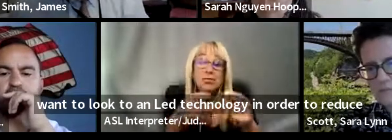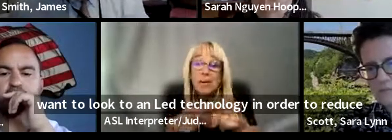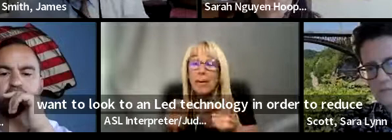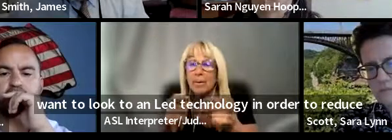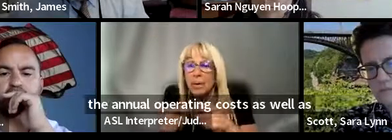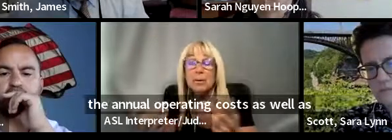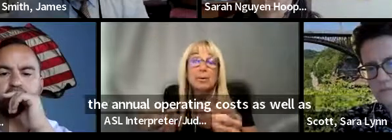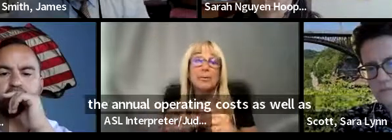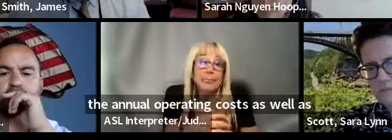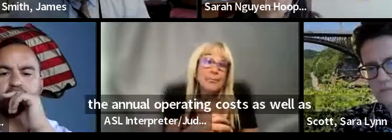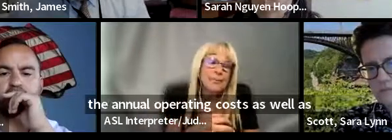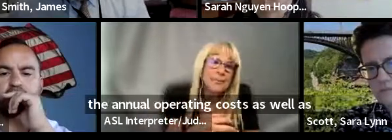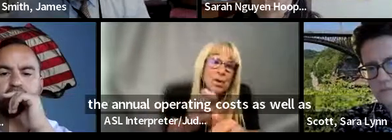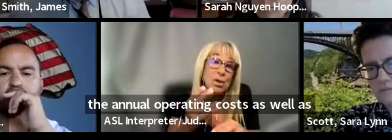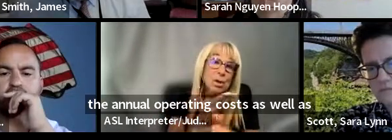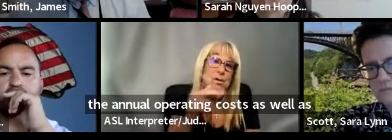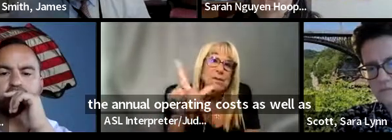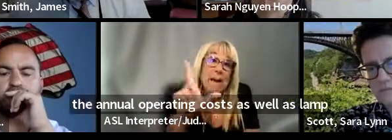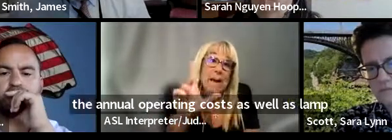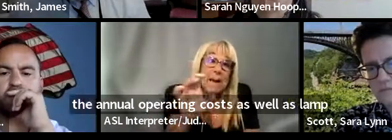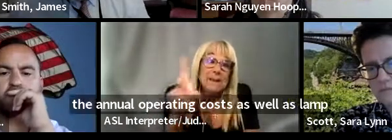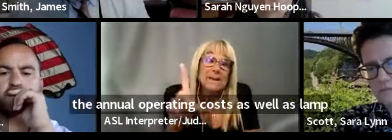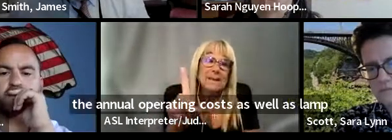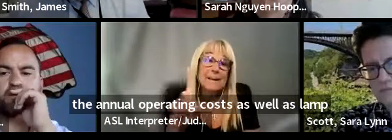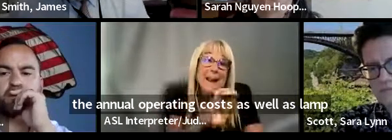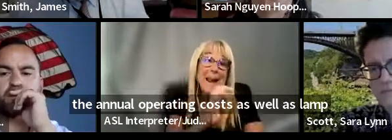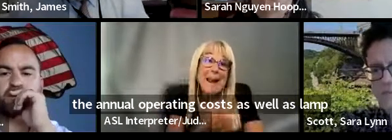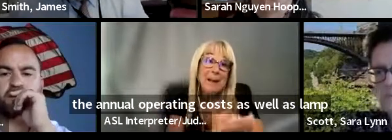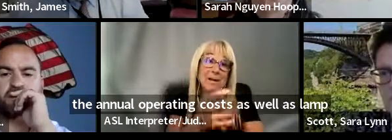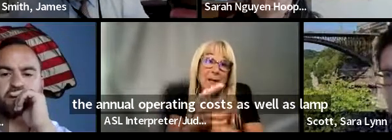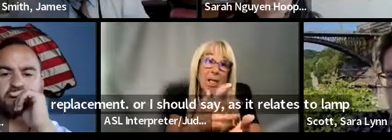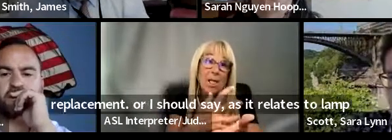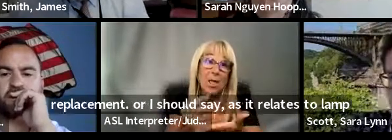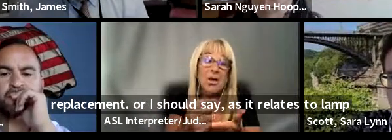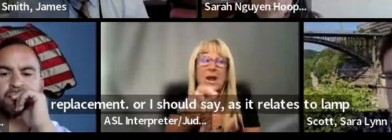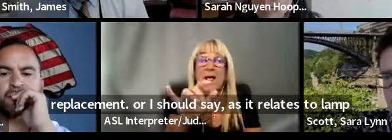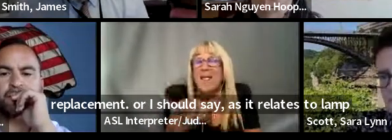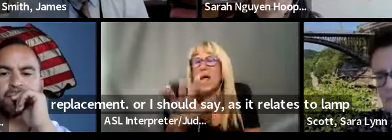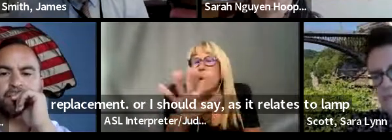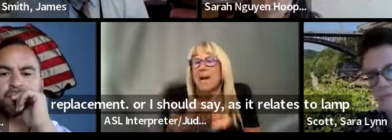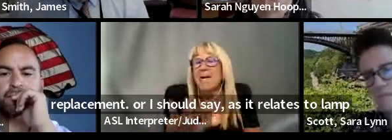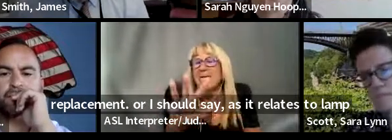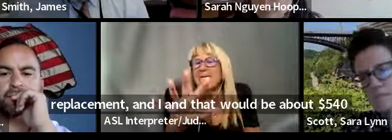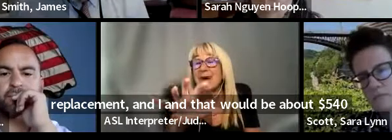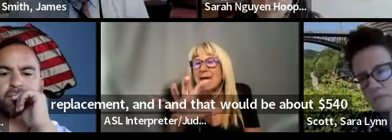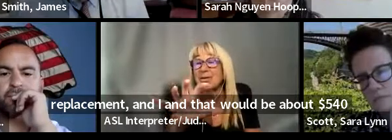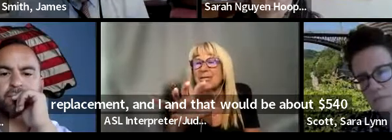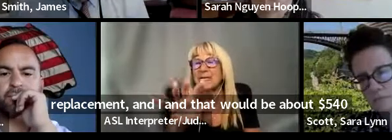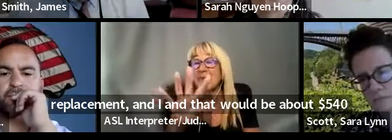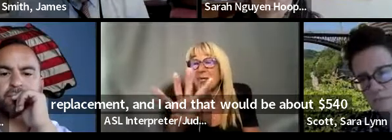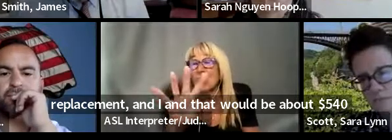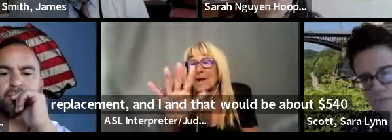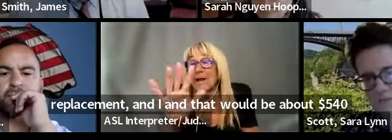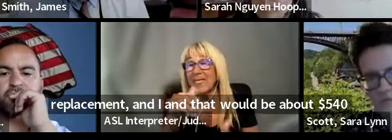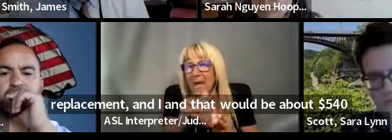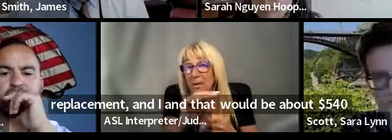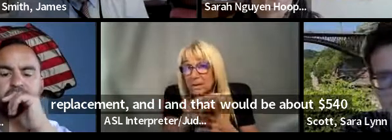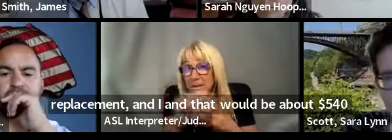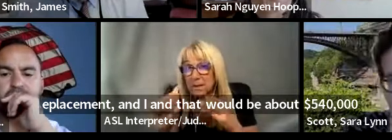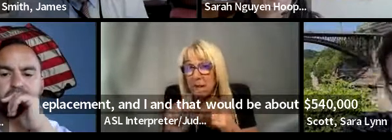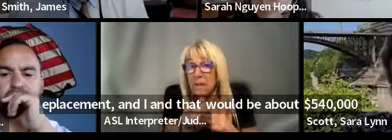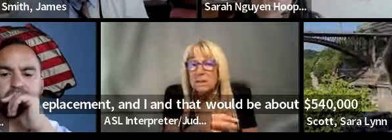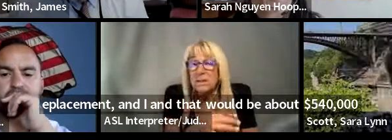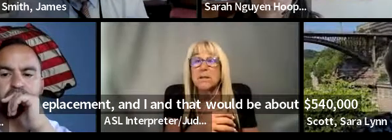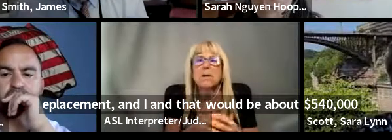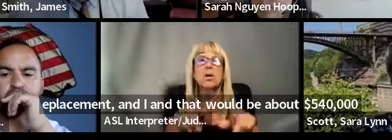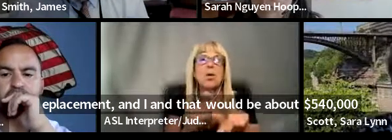as it relates to lamp replacement and energy consumption, and that would be about $540,000. There's other things that include